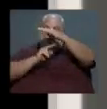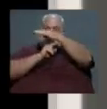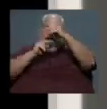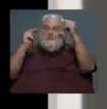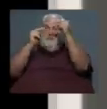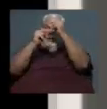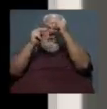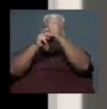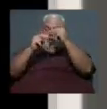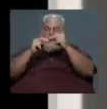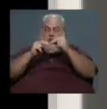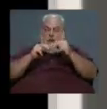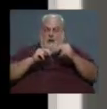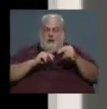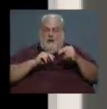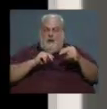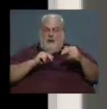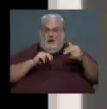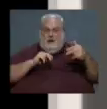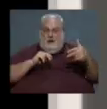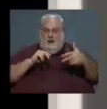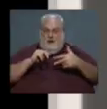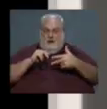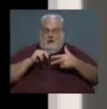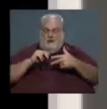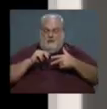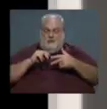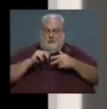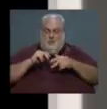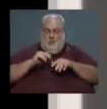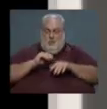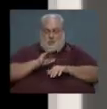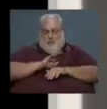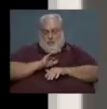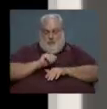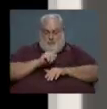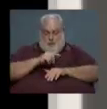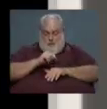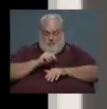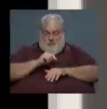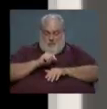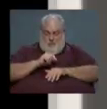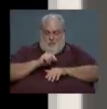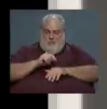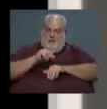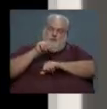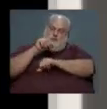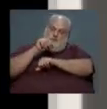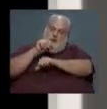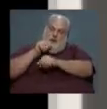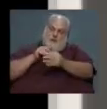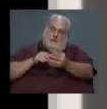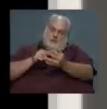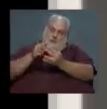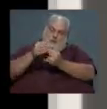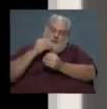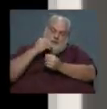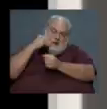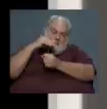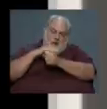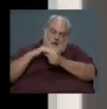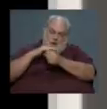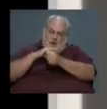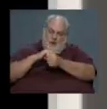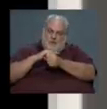going, coming off and coming on. So to get out of this, you will go to the neighborhood and down Herrick and make a right onto